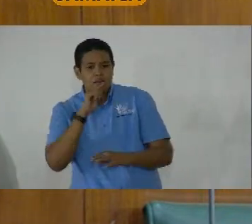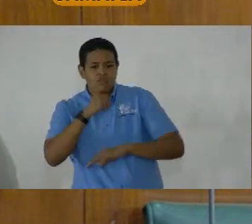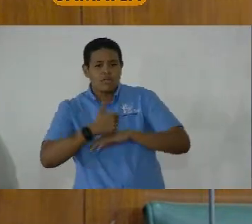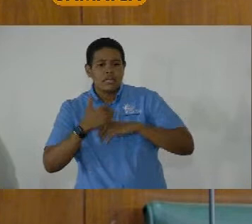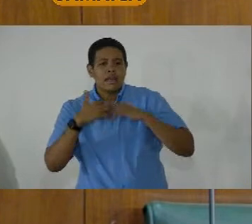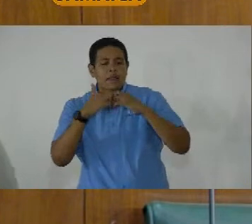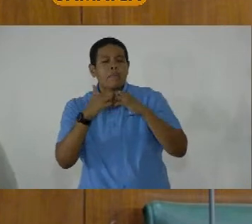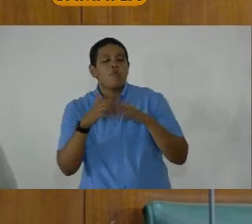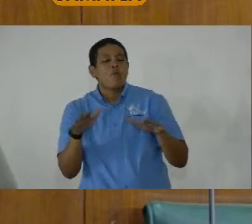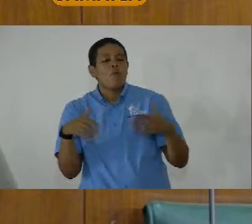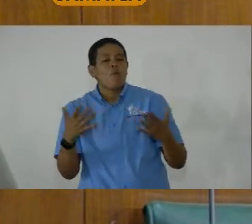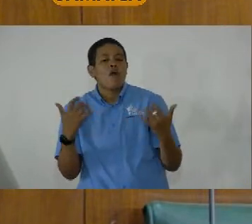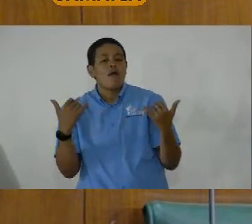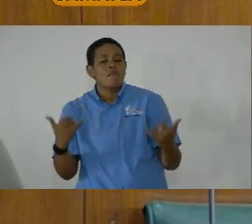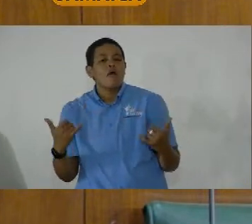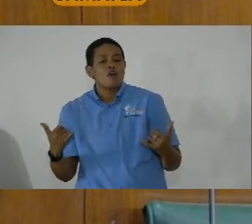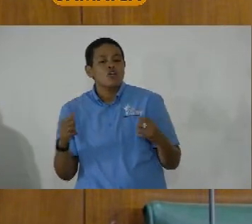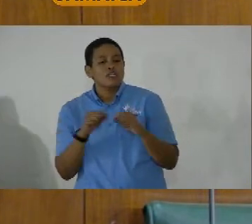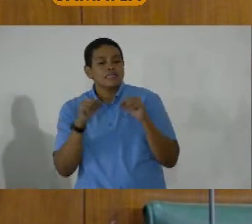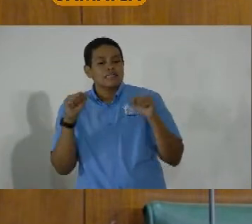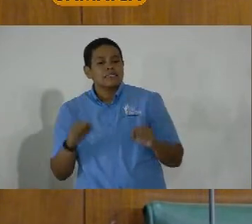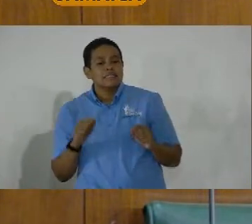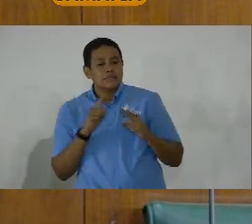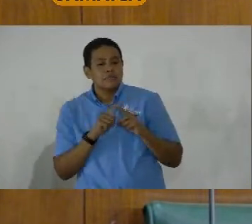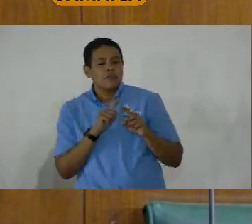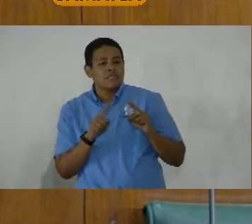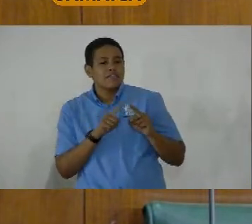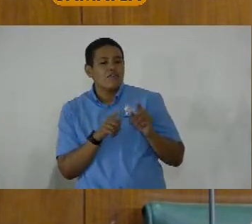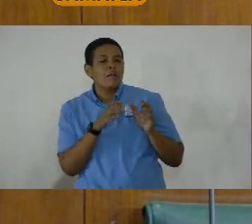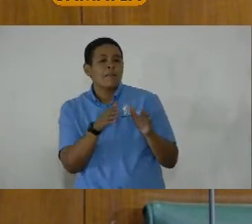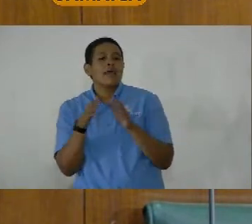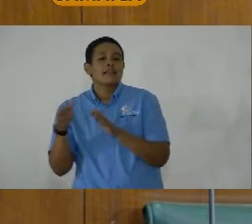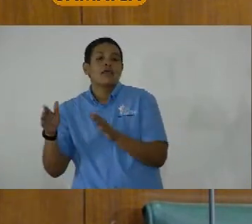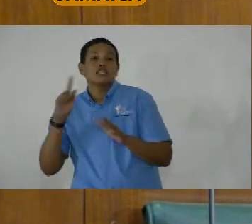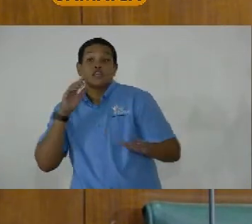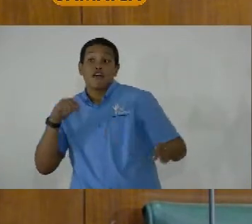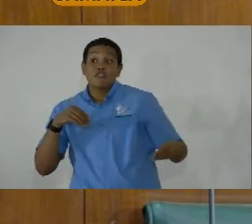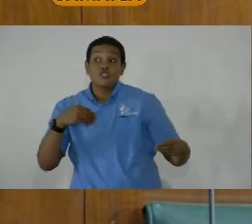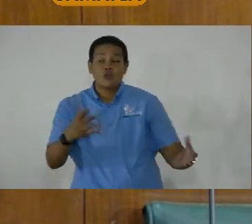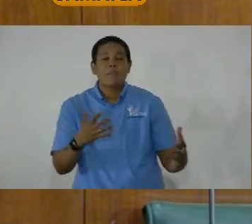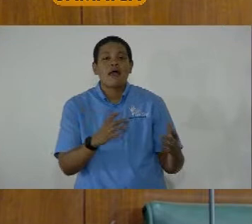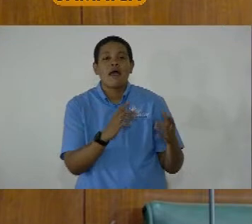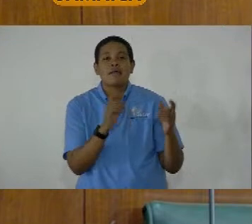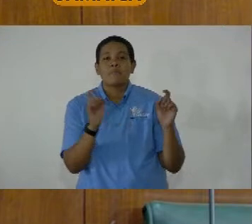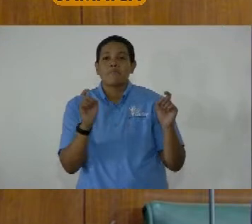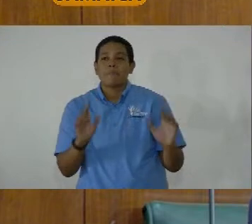of modern systems and methods of supply chain management.